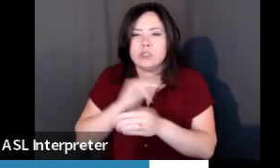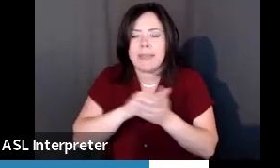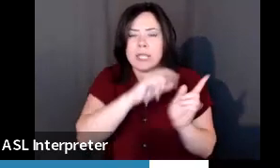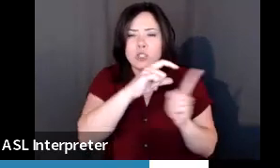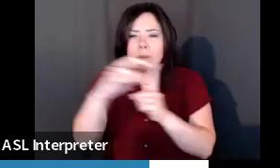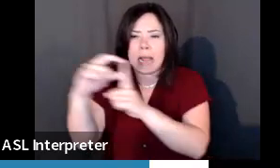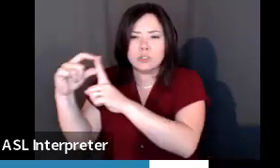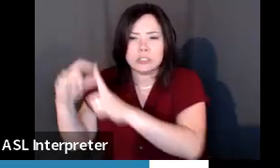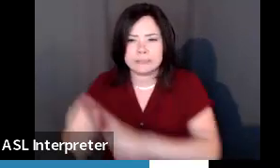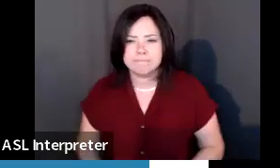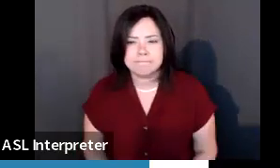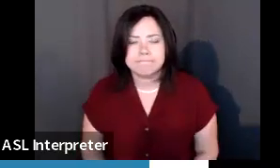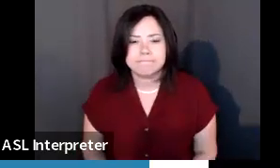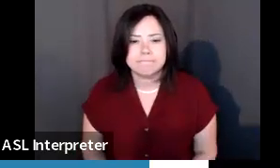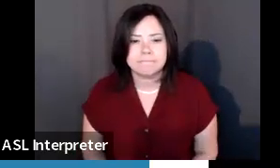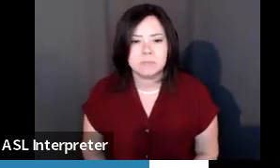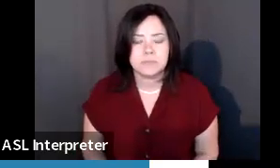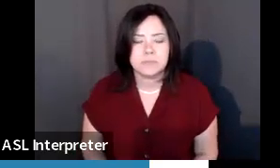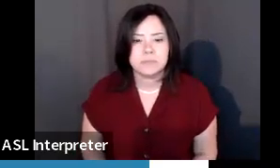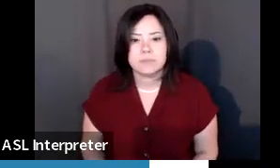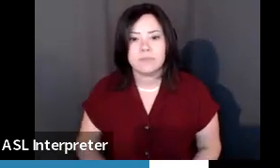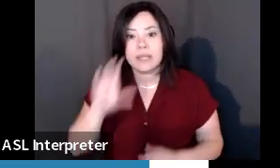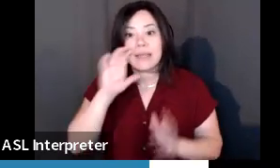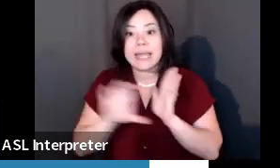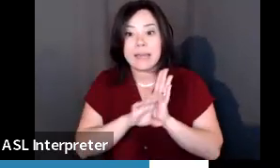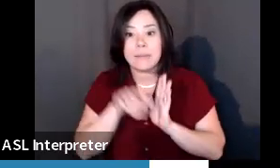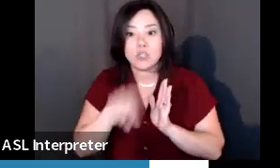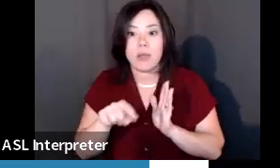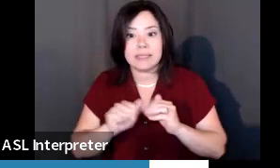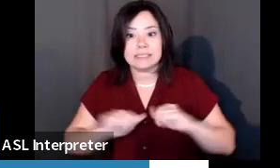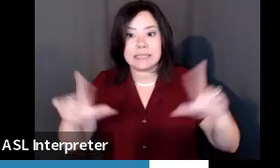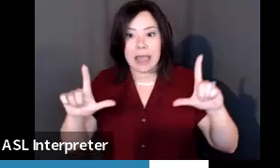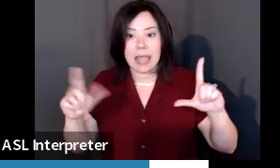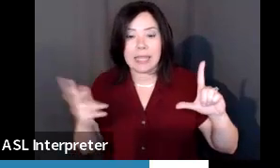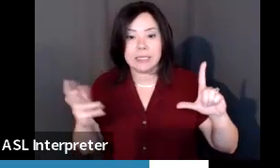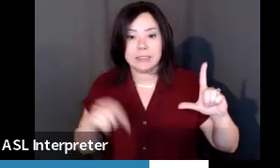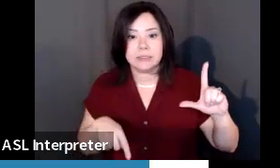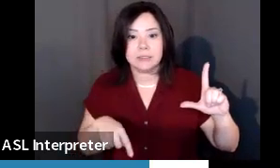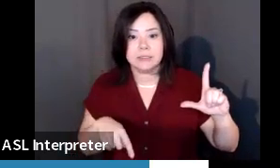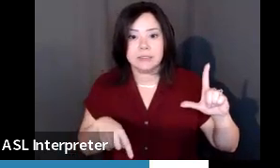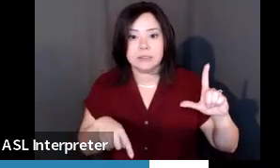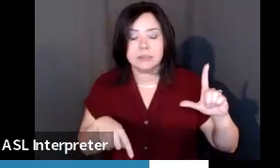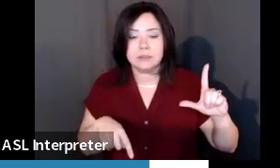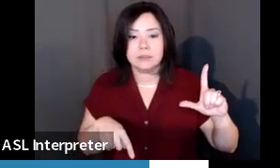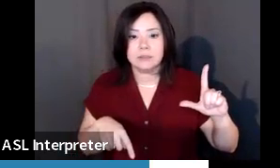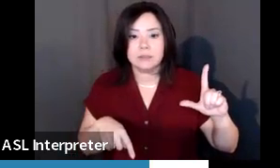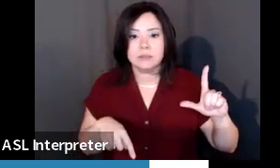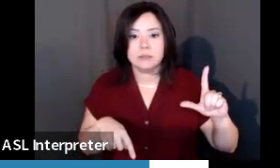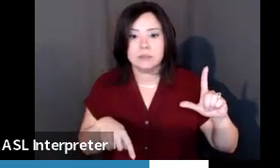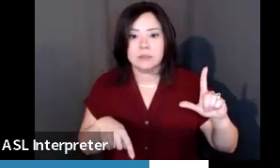well. And then the image on this slide is a